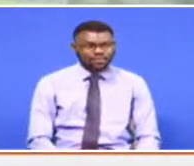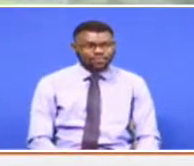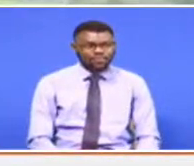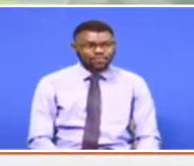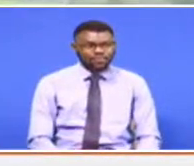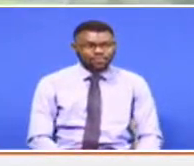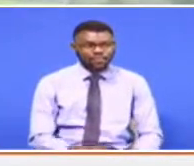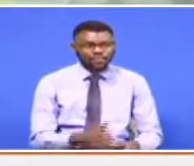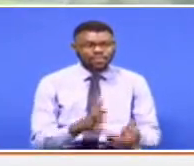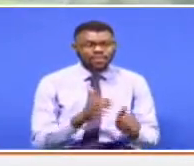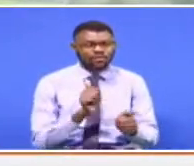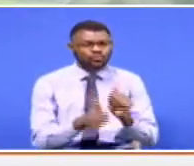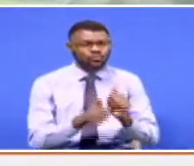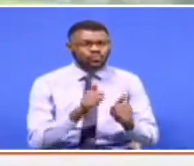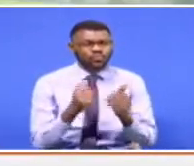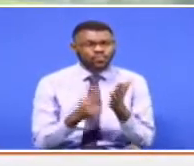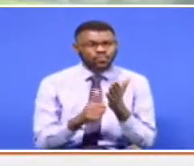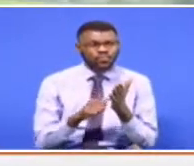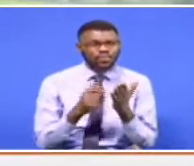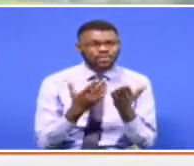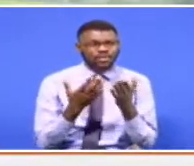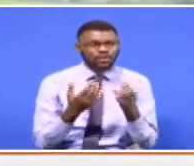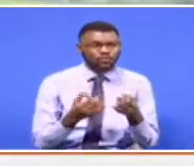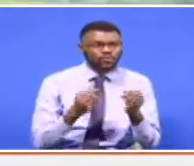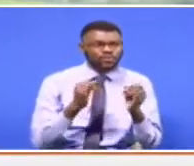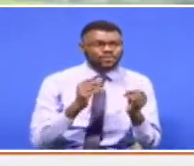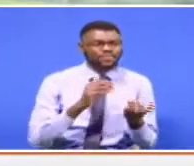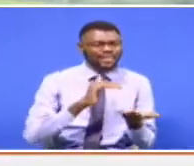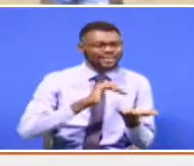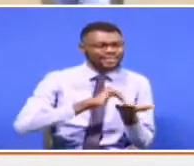funding. There's very little. All the efforts you see here from